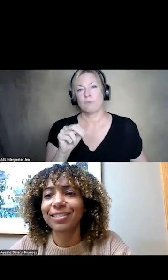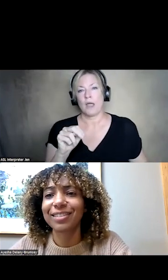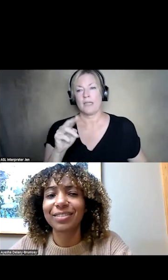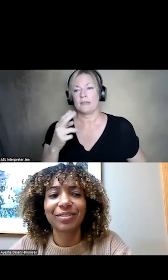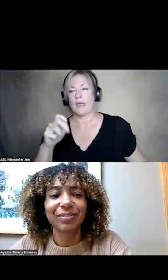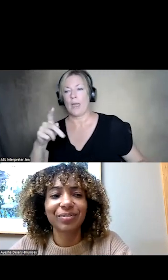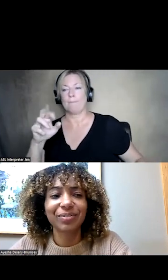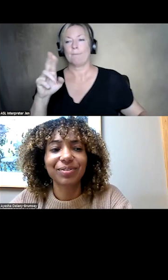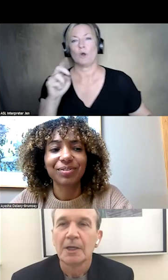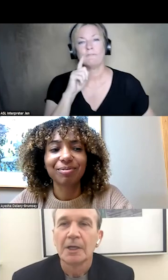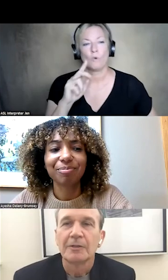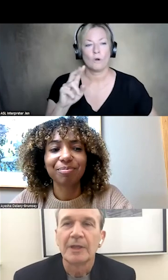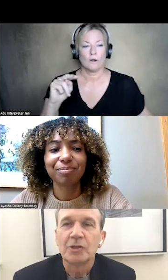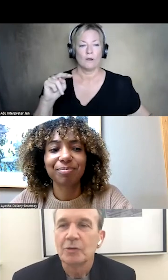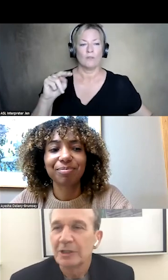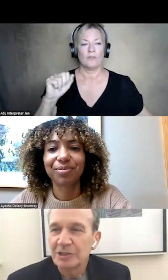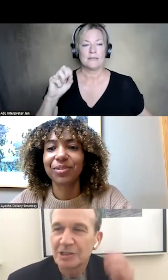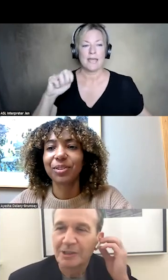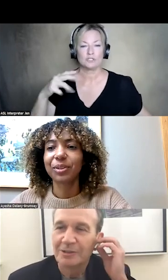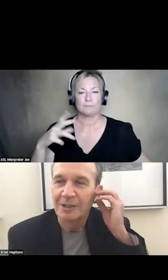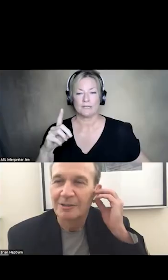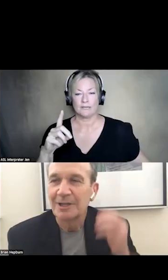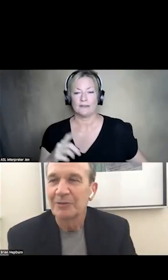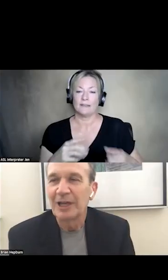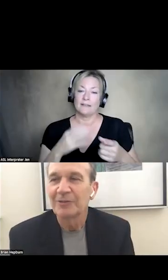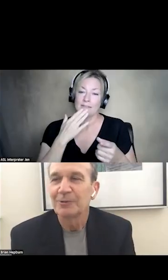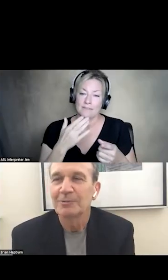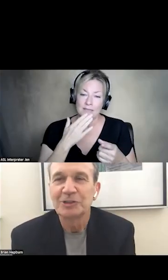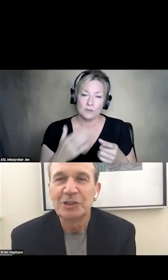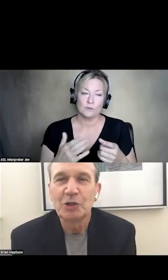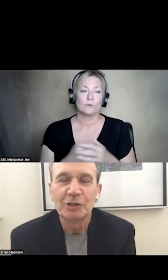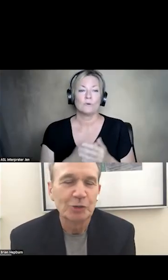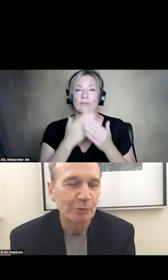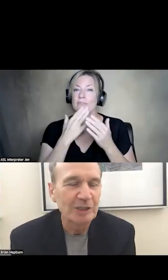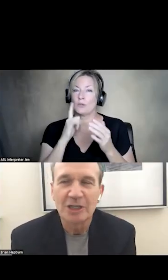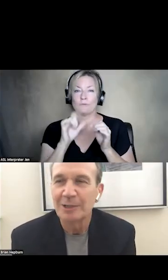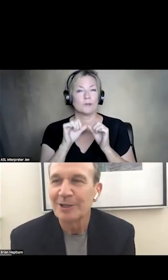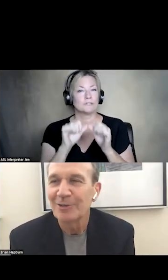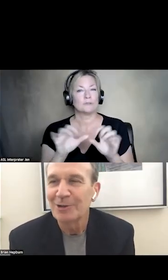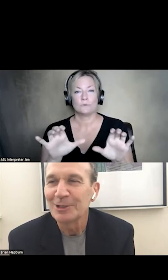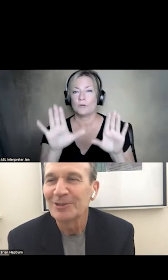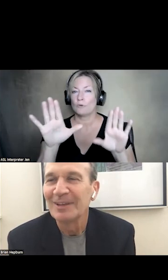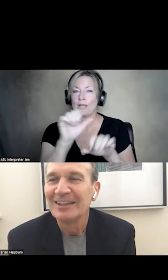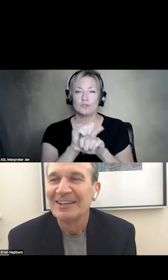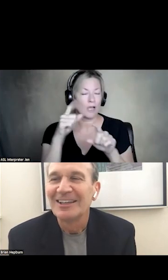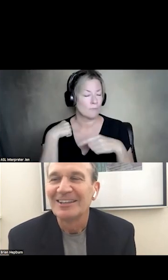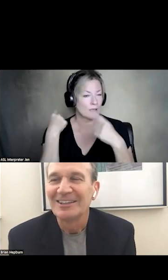update. Thank you, Aisha, and thanks for continuing to do a great job as